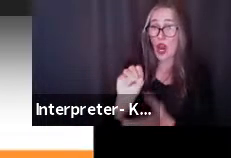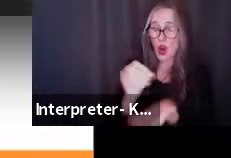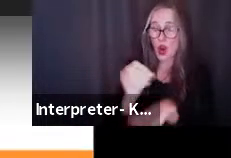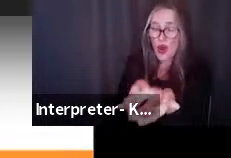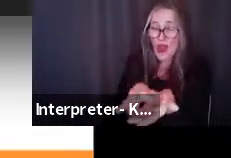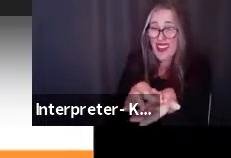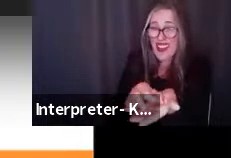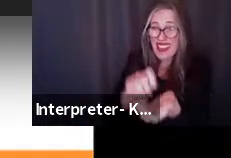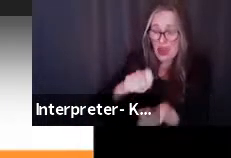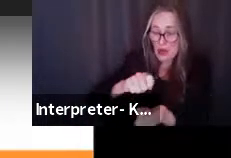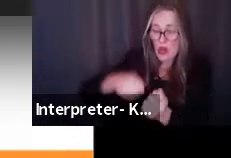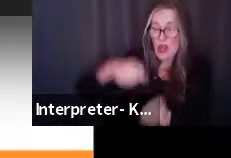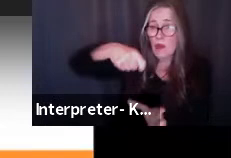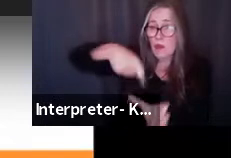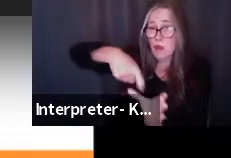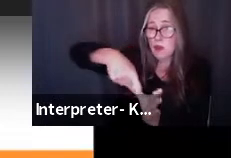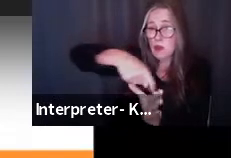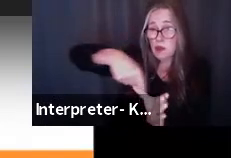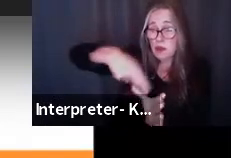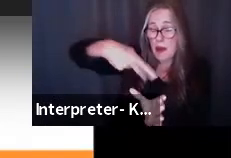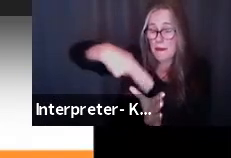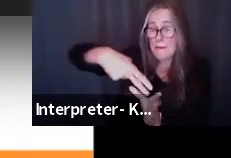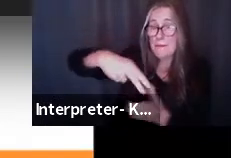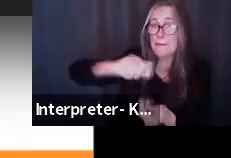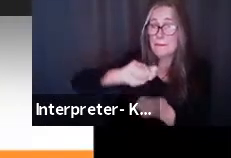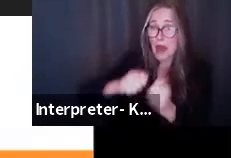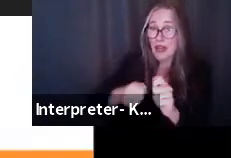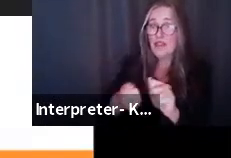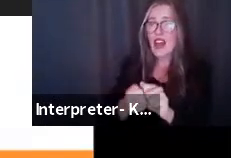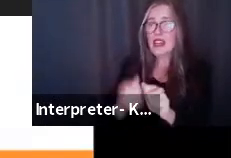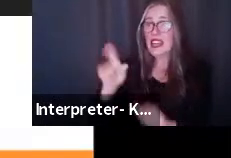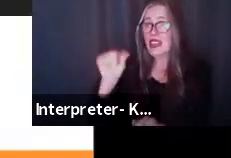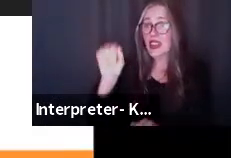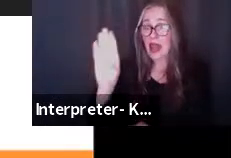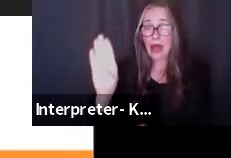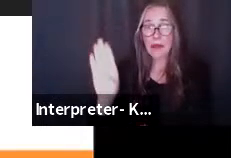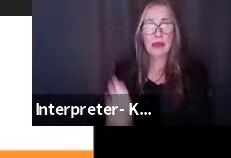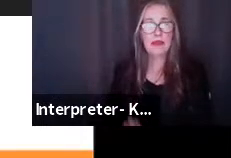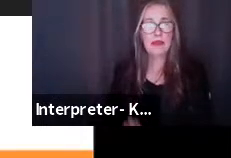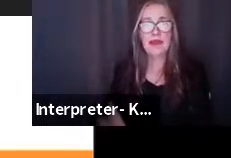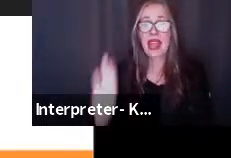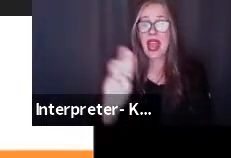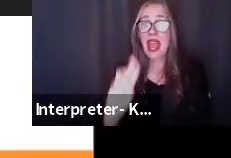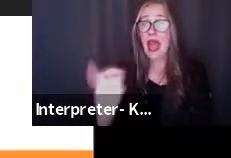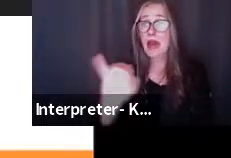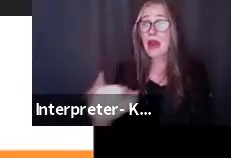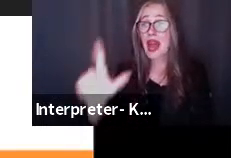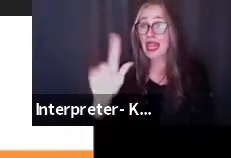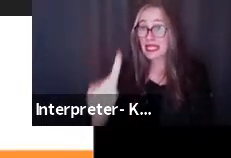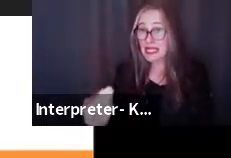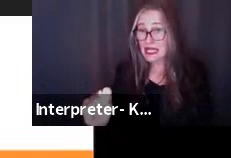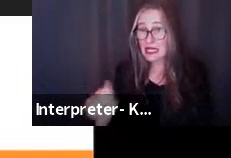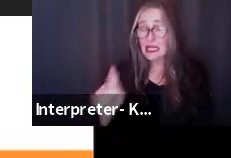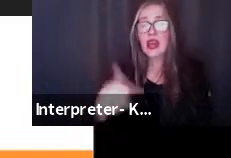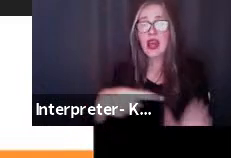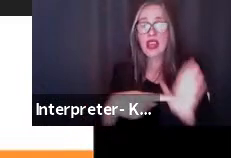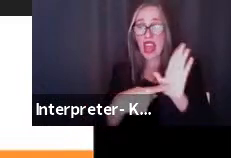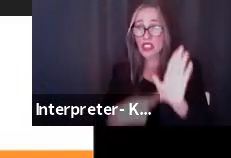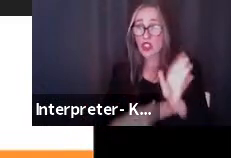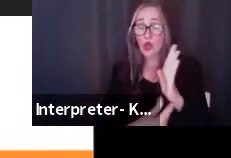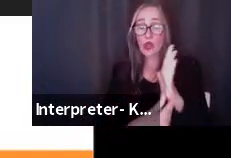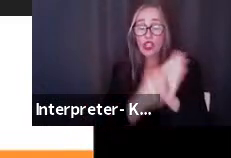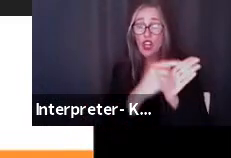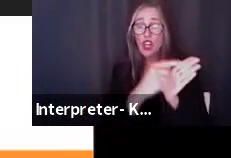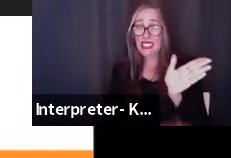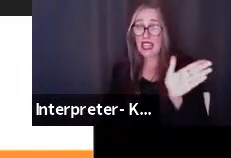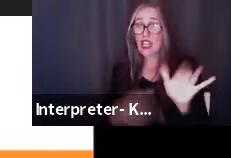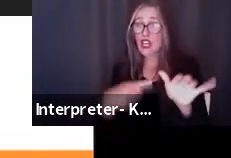a laboratory mit technology review went with this illustration and the article inside is titled engineering